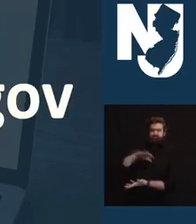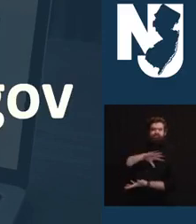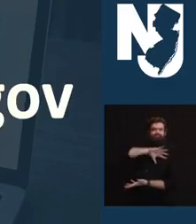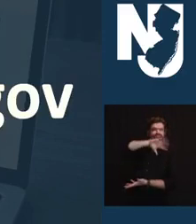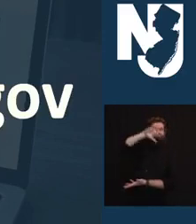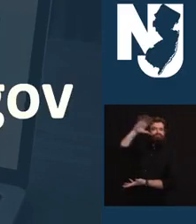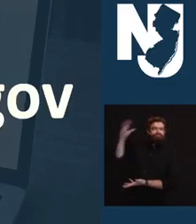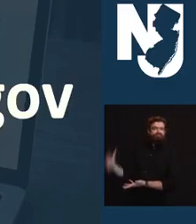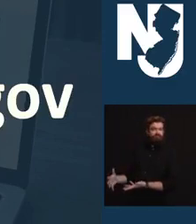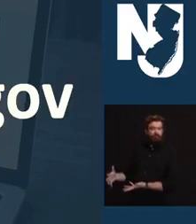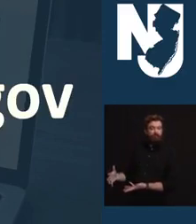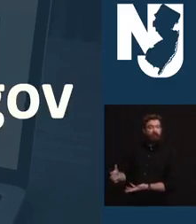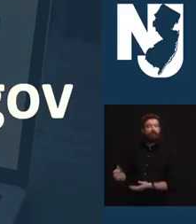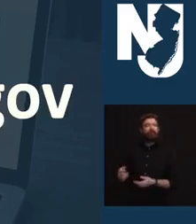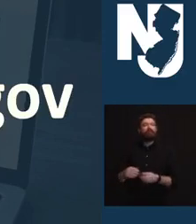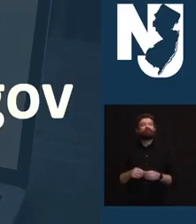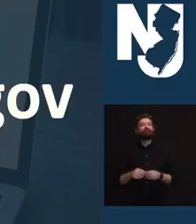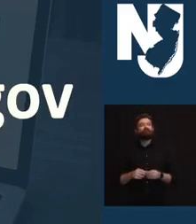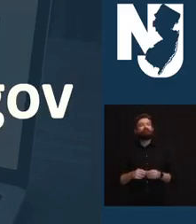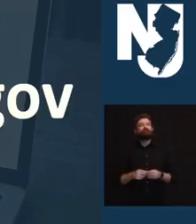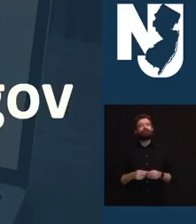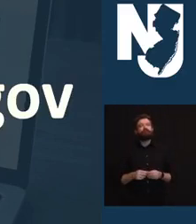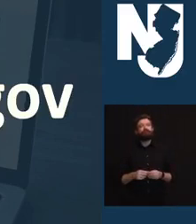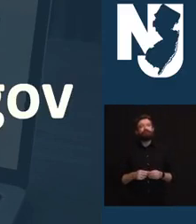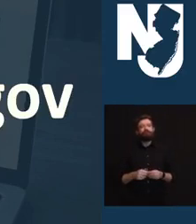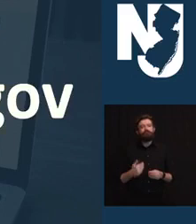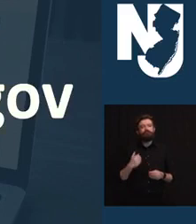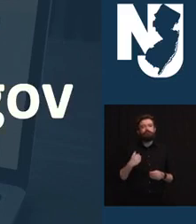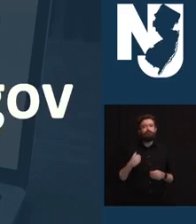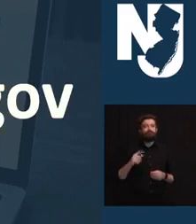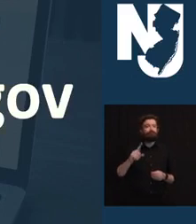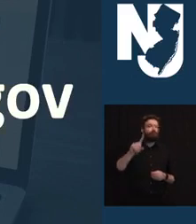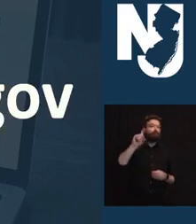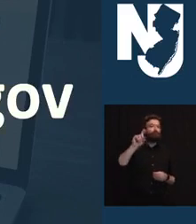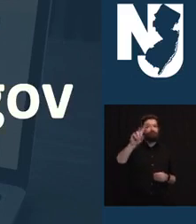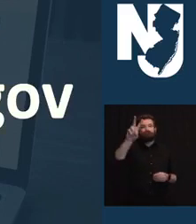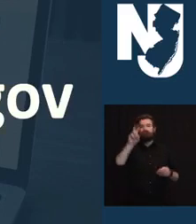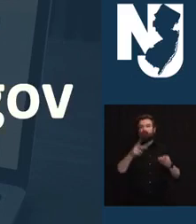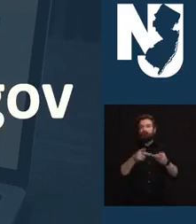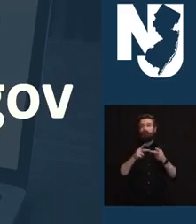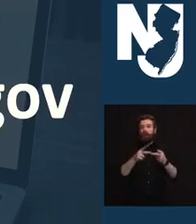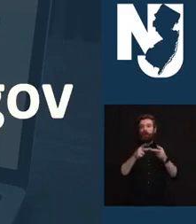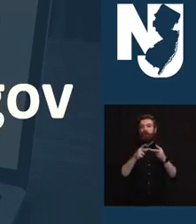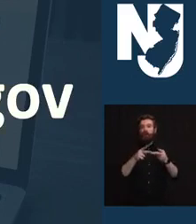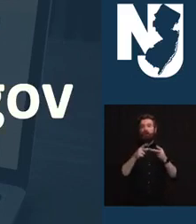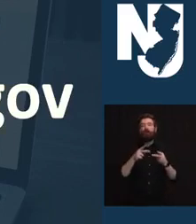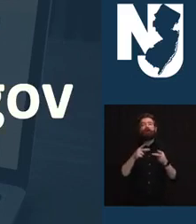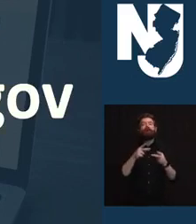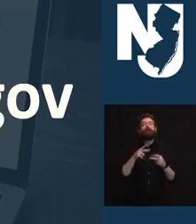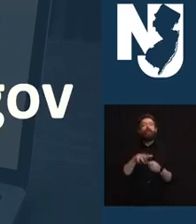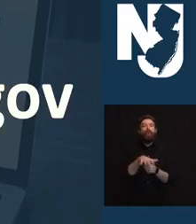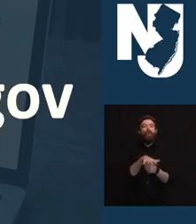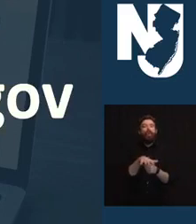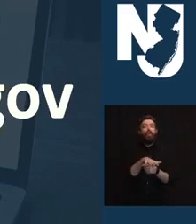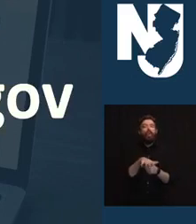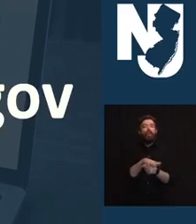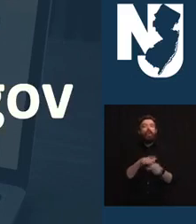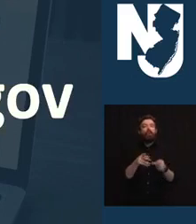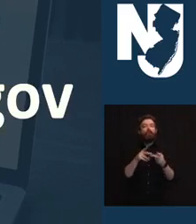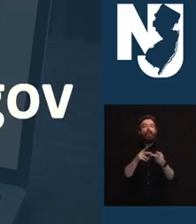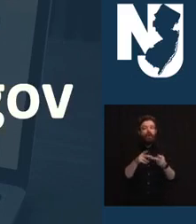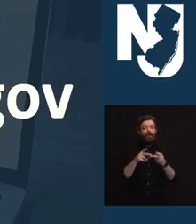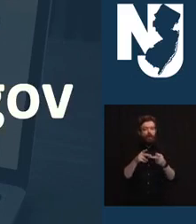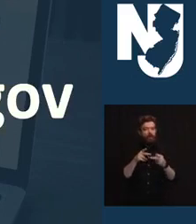sites which are either already online or preparing to go online. Judy, I'm still showing your plan is for 259, at least for the time